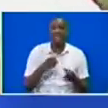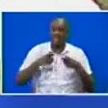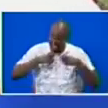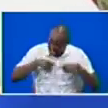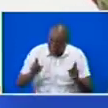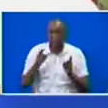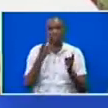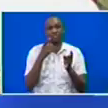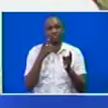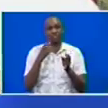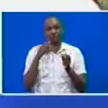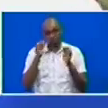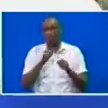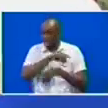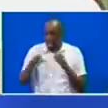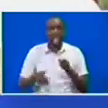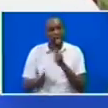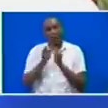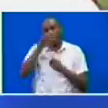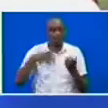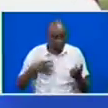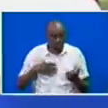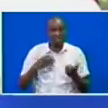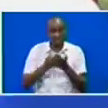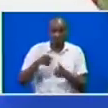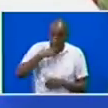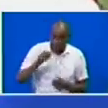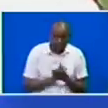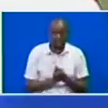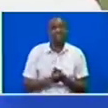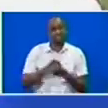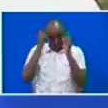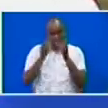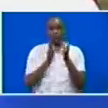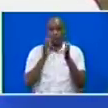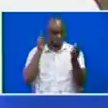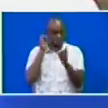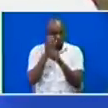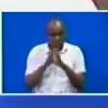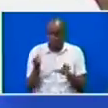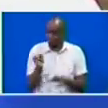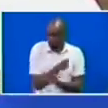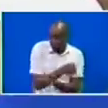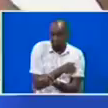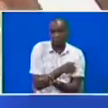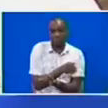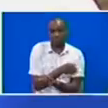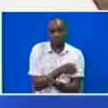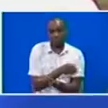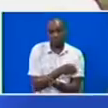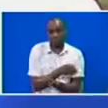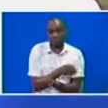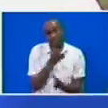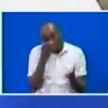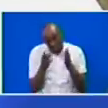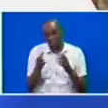let us compromise for the greater good. Let some of us hold back their own ambitions. But because then we can play probably a